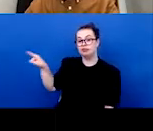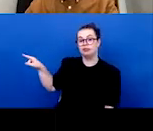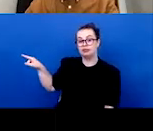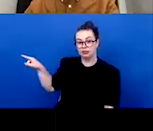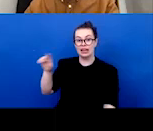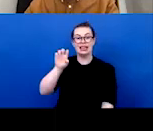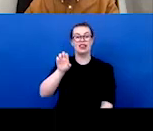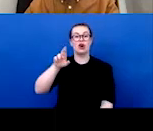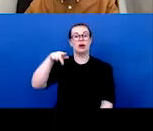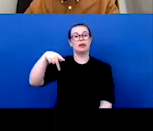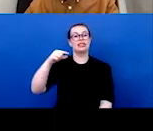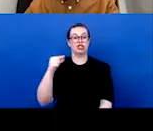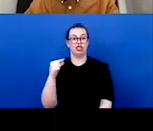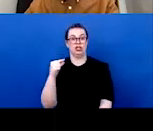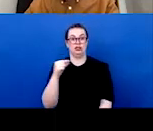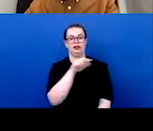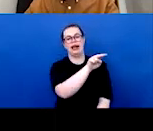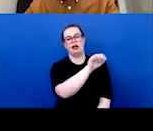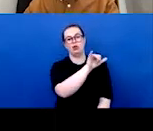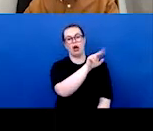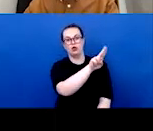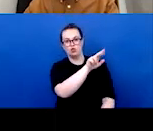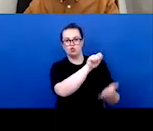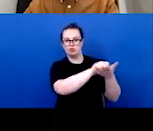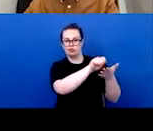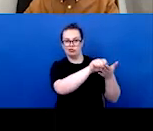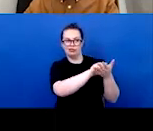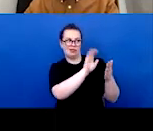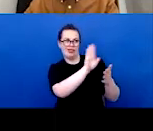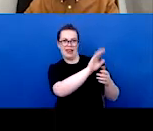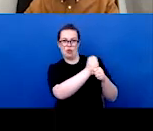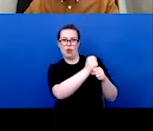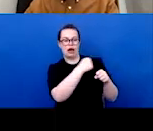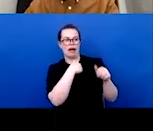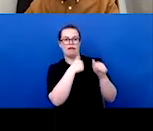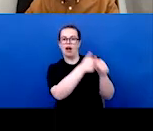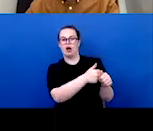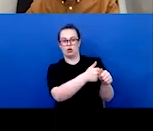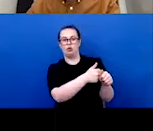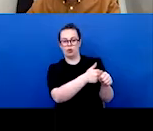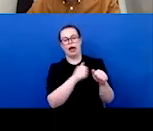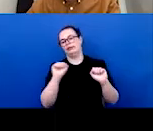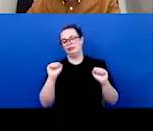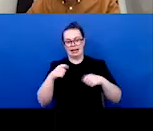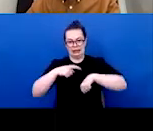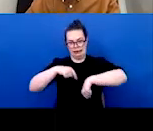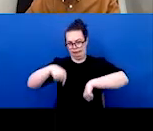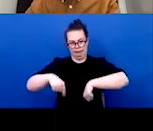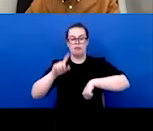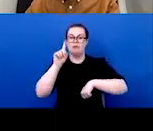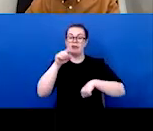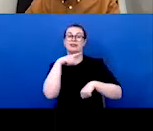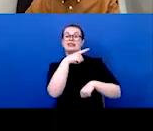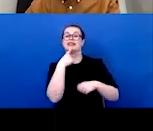NYU, which unfortunately I cannot review here, that has indicated that syntax-driven meaning composition is,